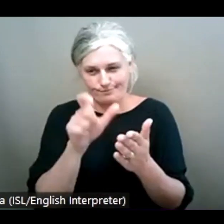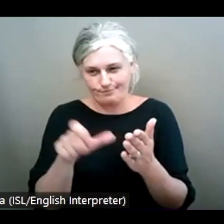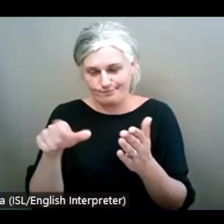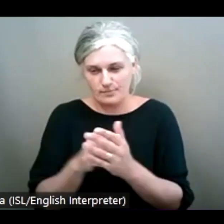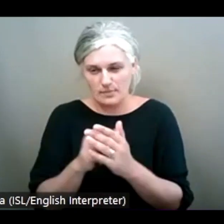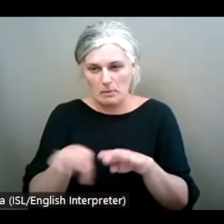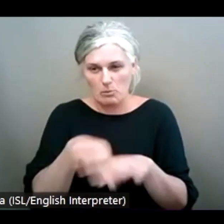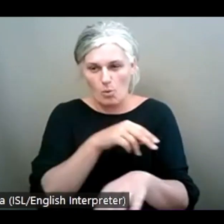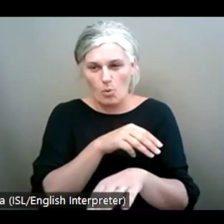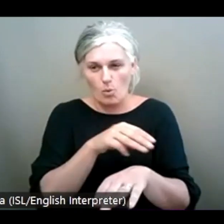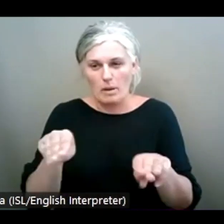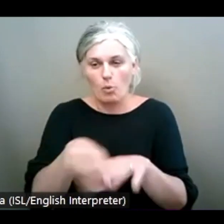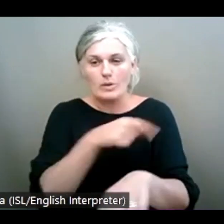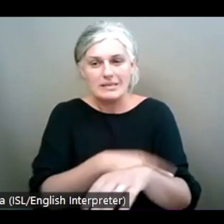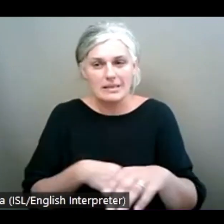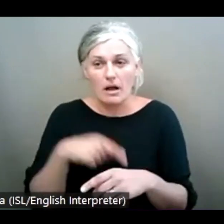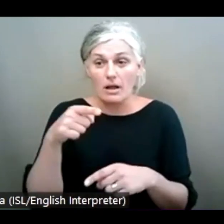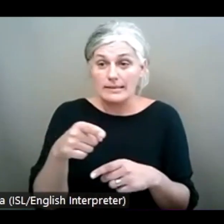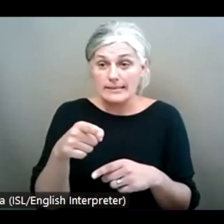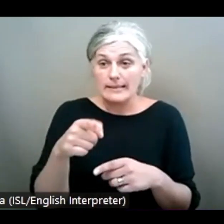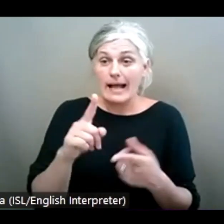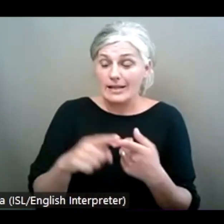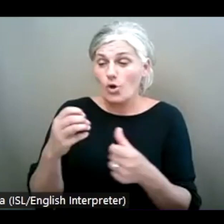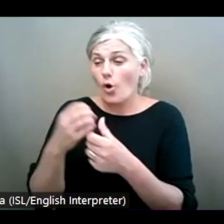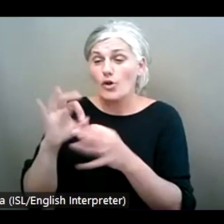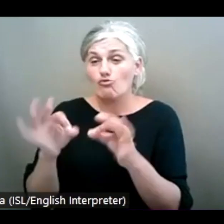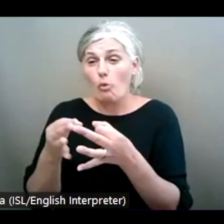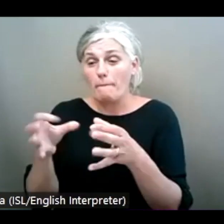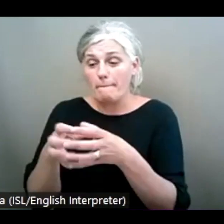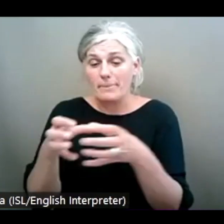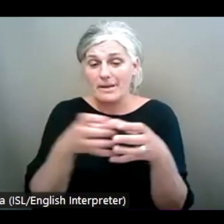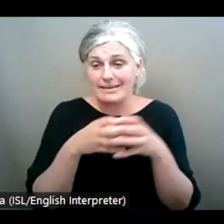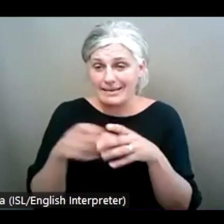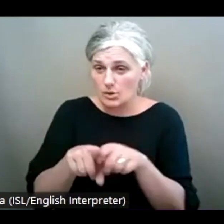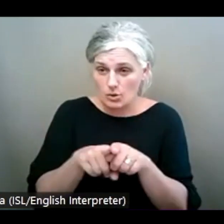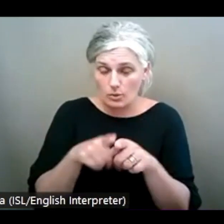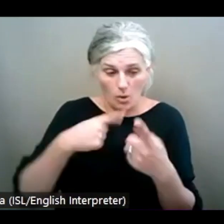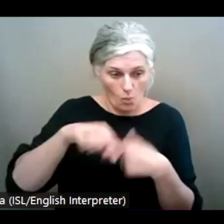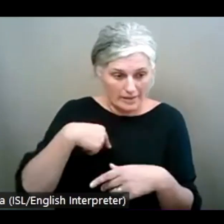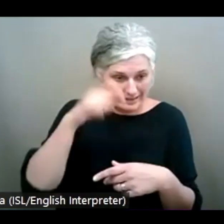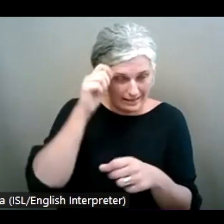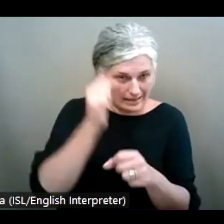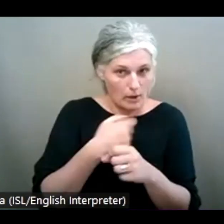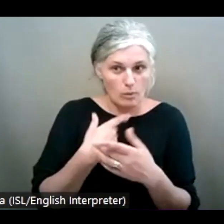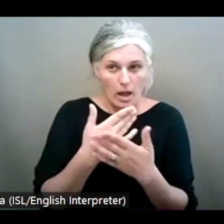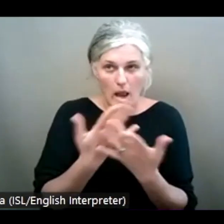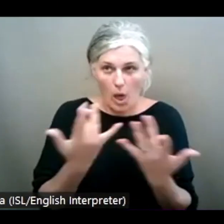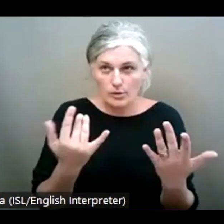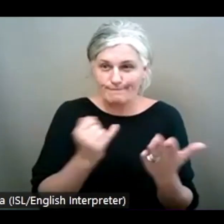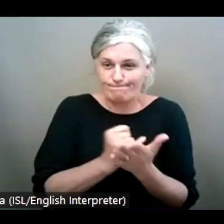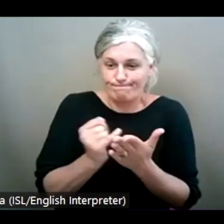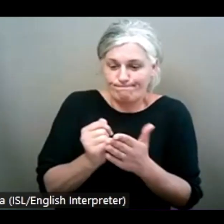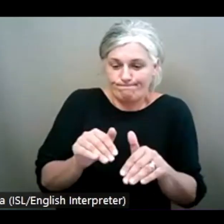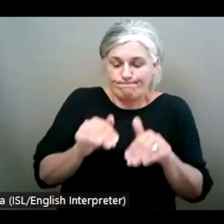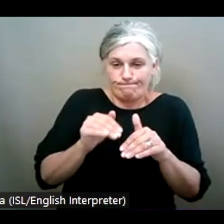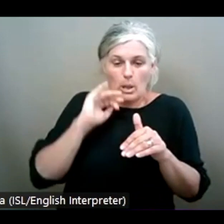and say that. Or they're umbrella groups as well. So when we think of it, a lot of the time too, the resistance is because we're